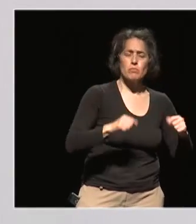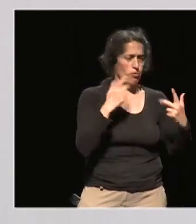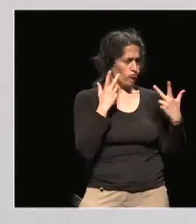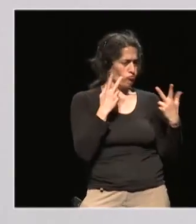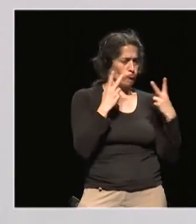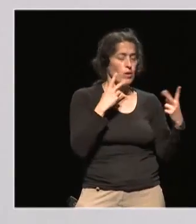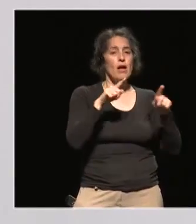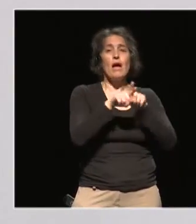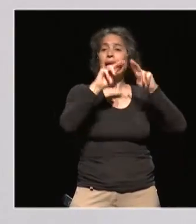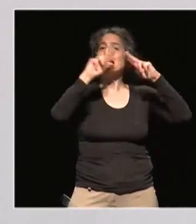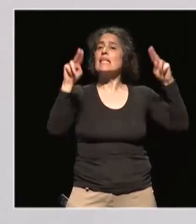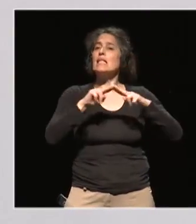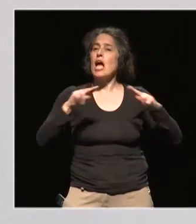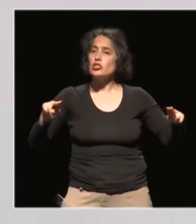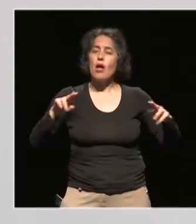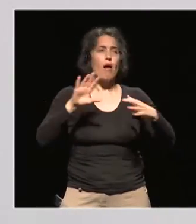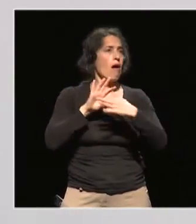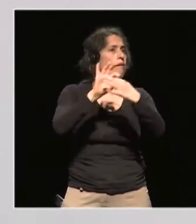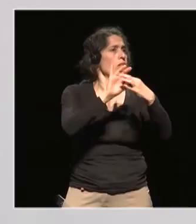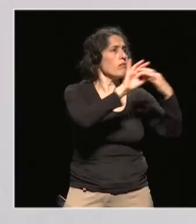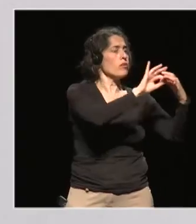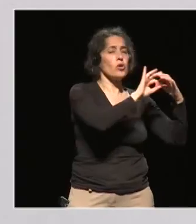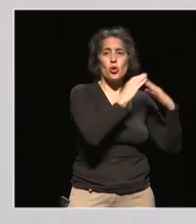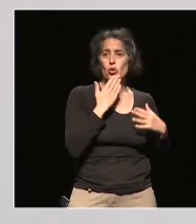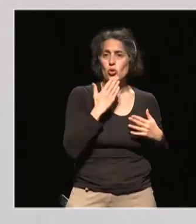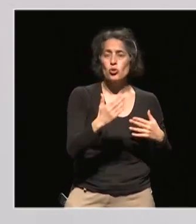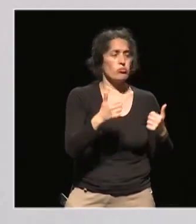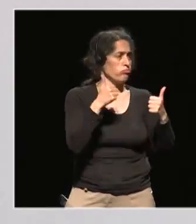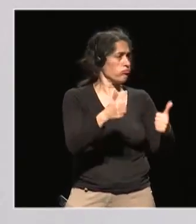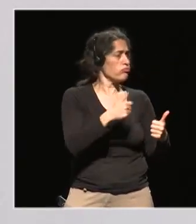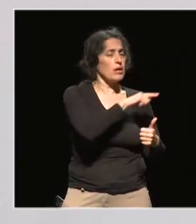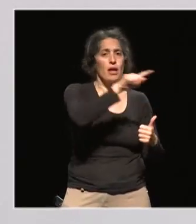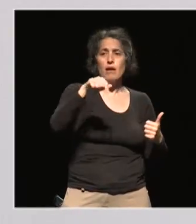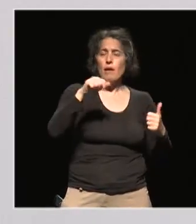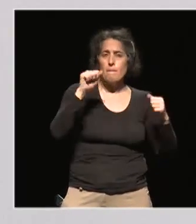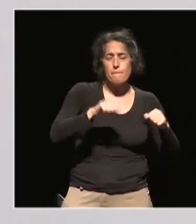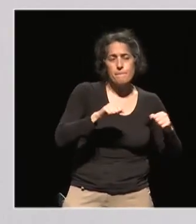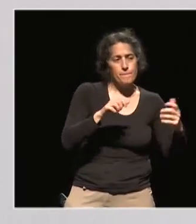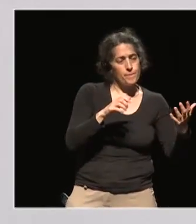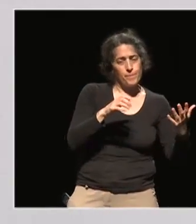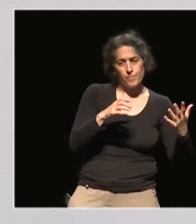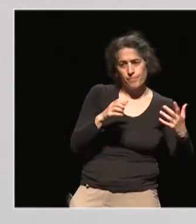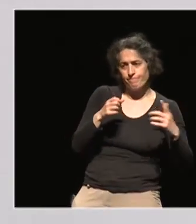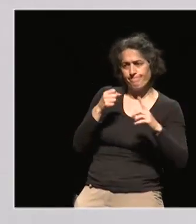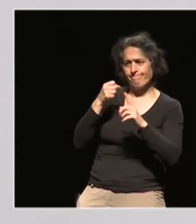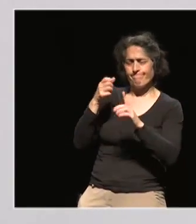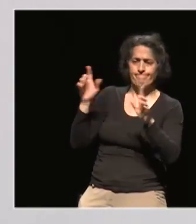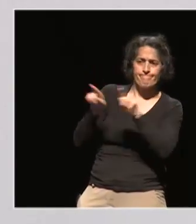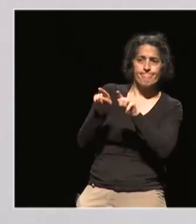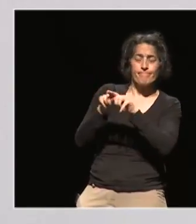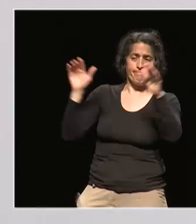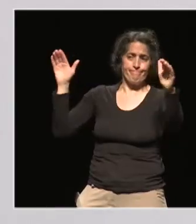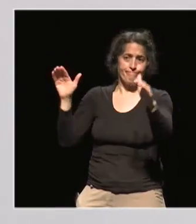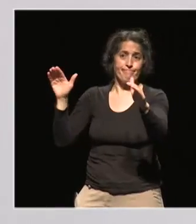internal potential capacity we have and show that we can still tackle these problems to the best level